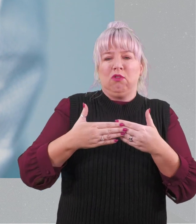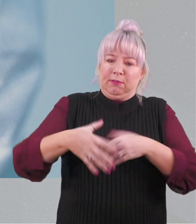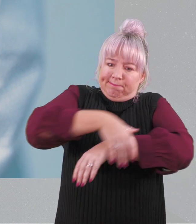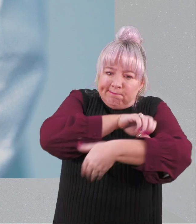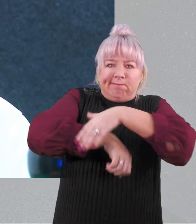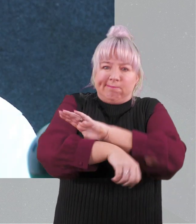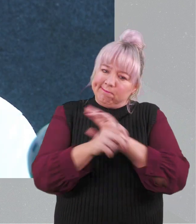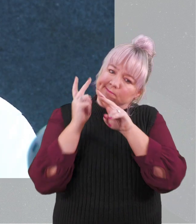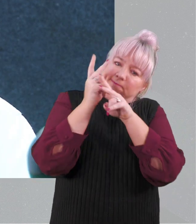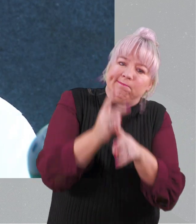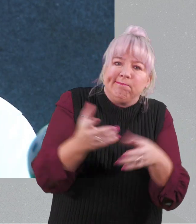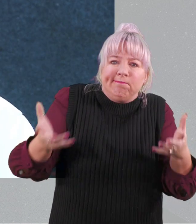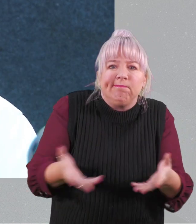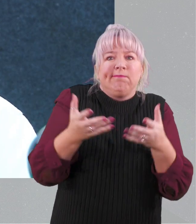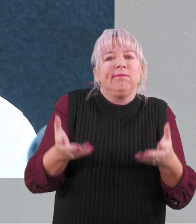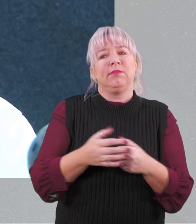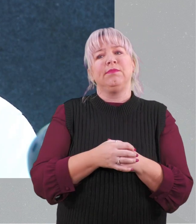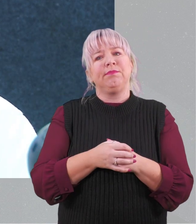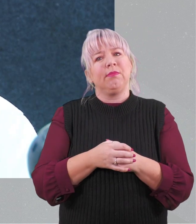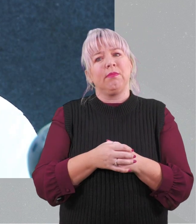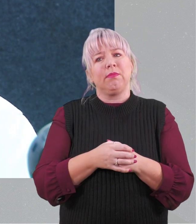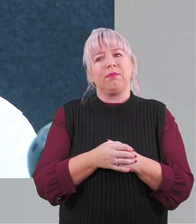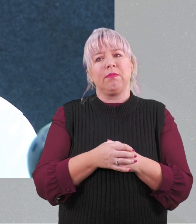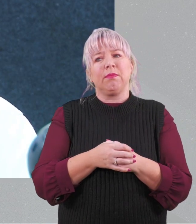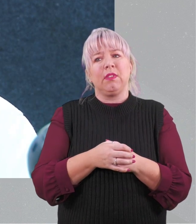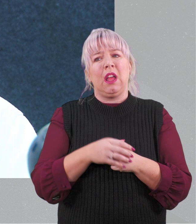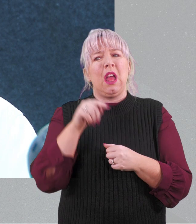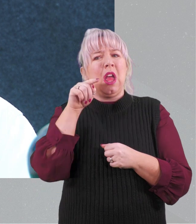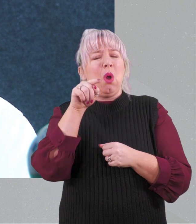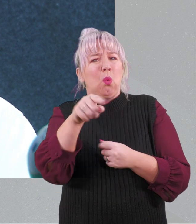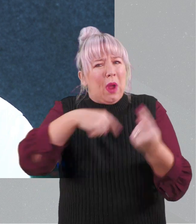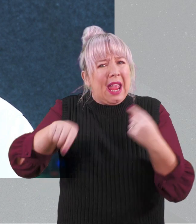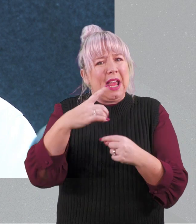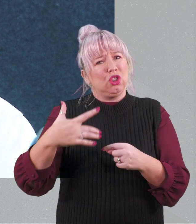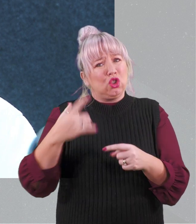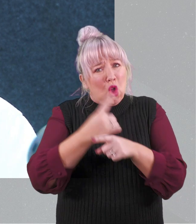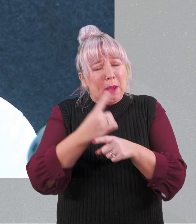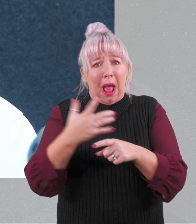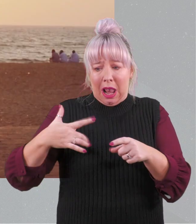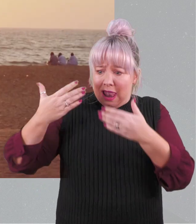Let me clarify that we were not really talking only about death.